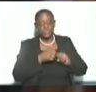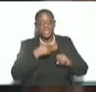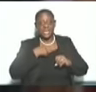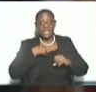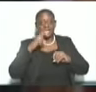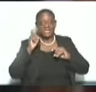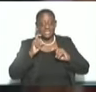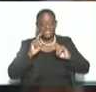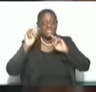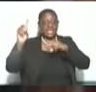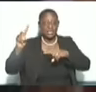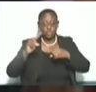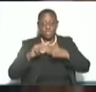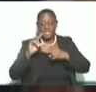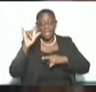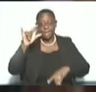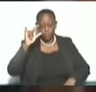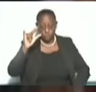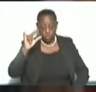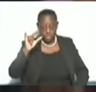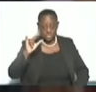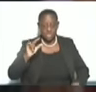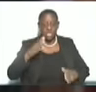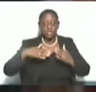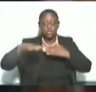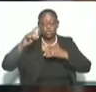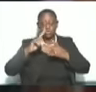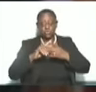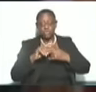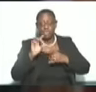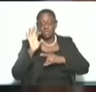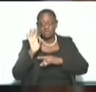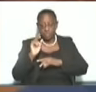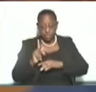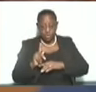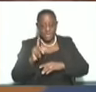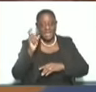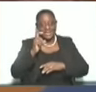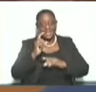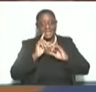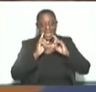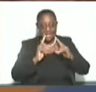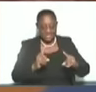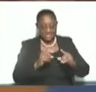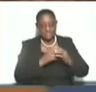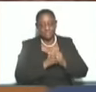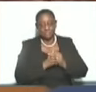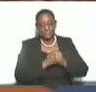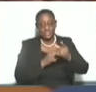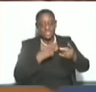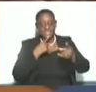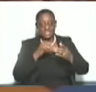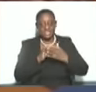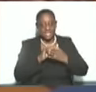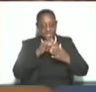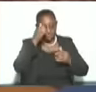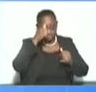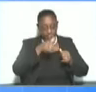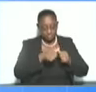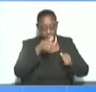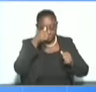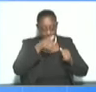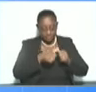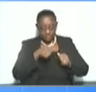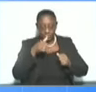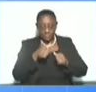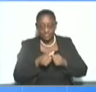airport with my siblings and get to Freeport, because I needed answers. With a lifetime of memories, Peter reminisced on what she